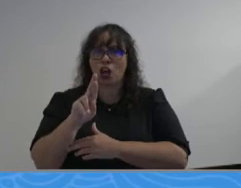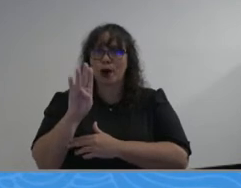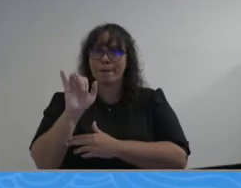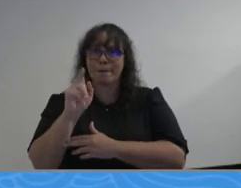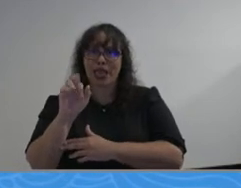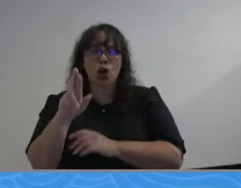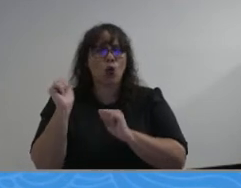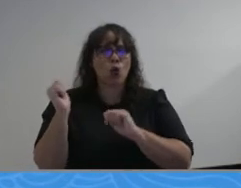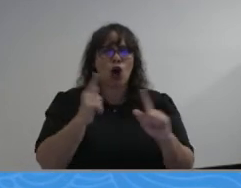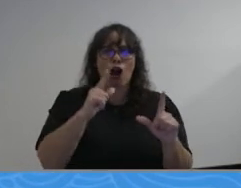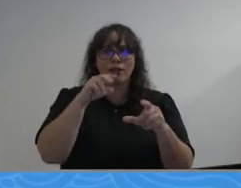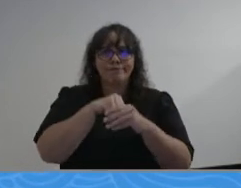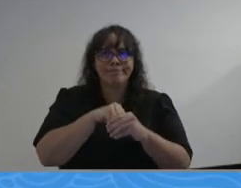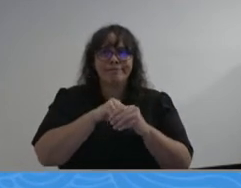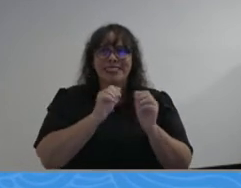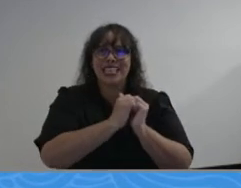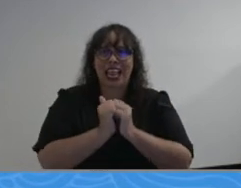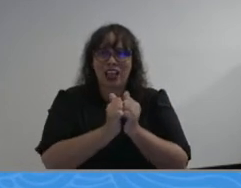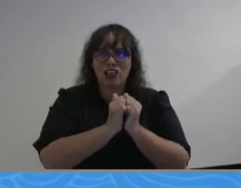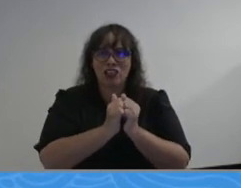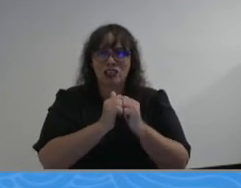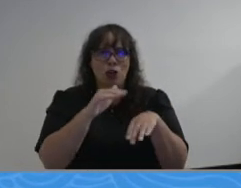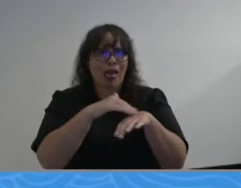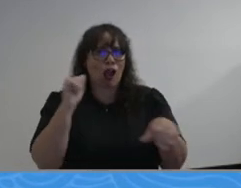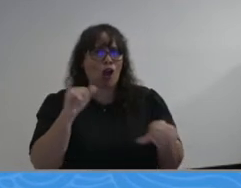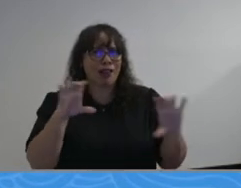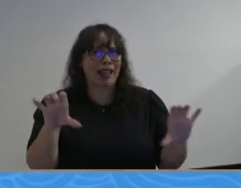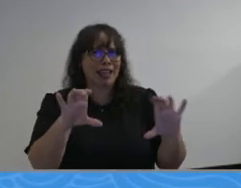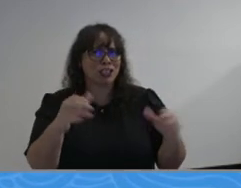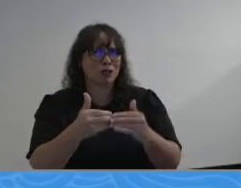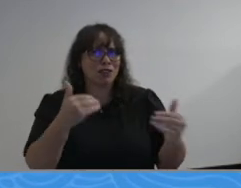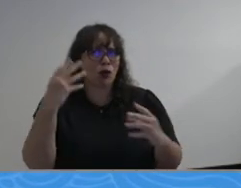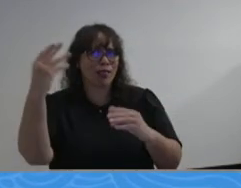I just wanted to make that call to action before I leave.